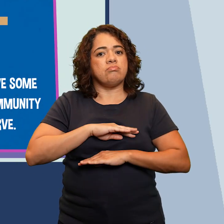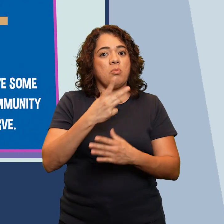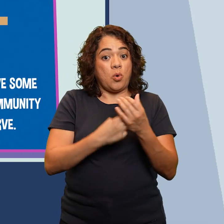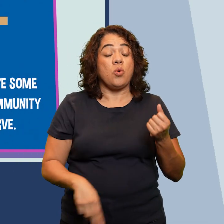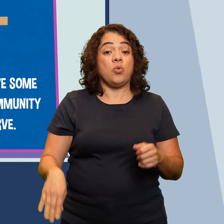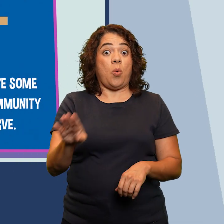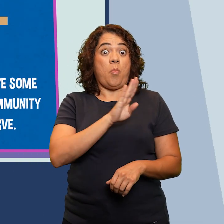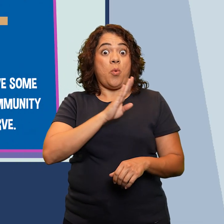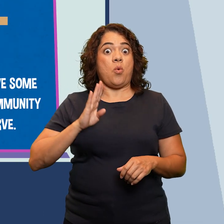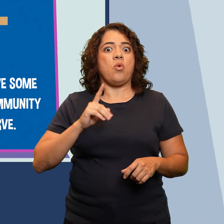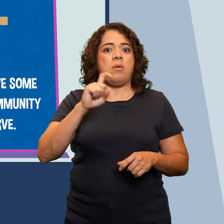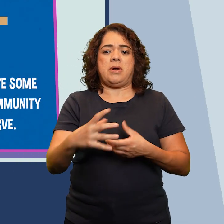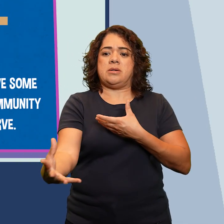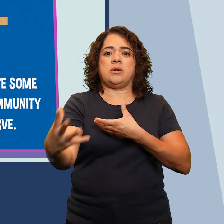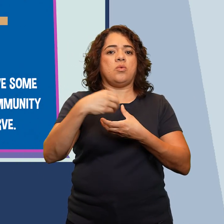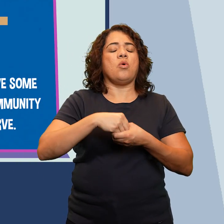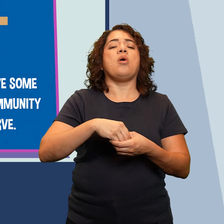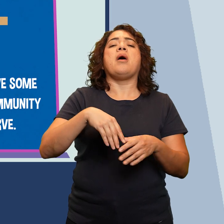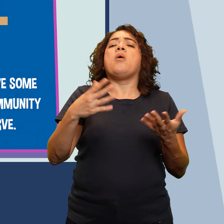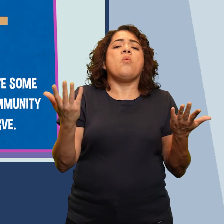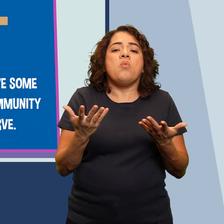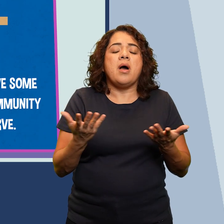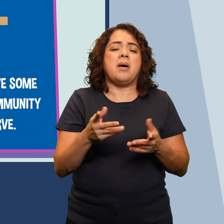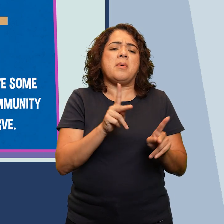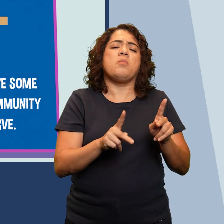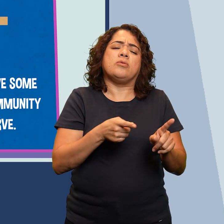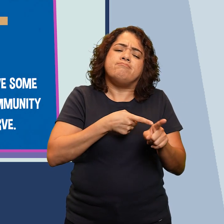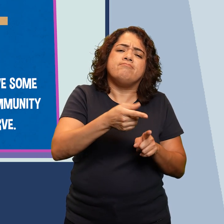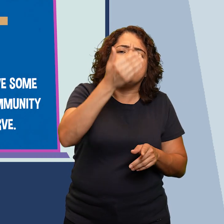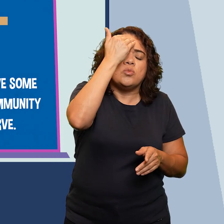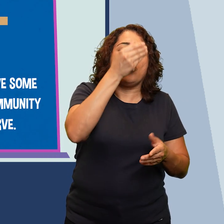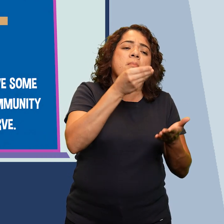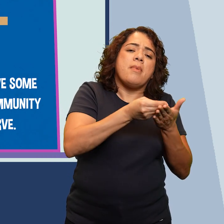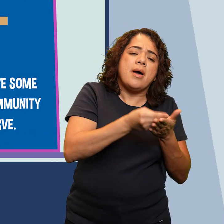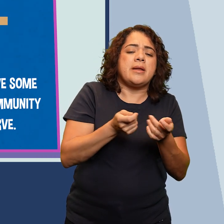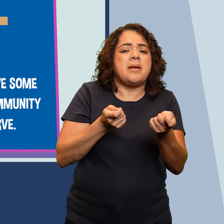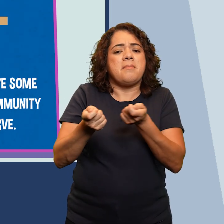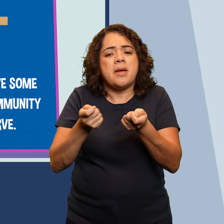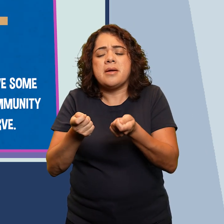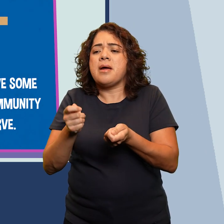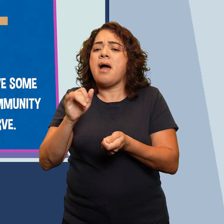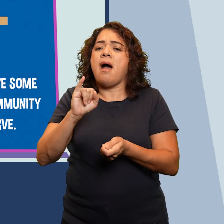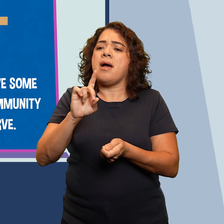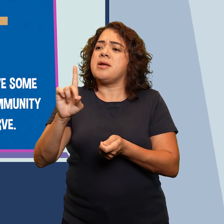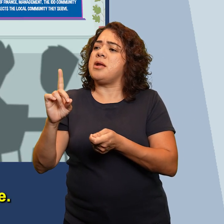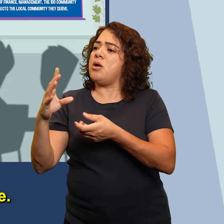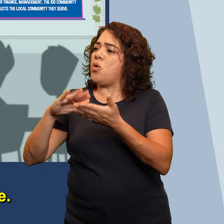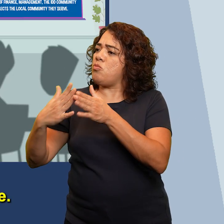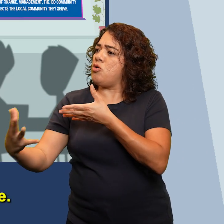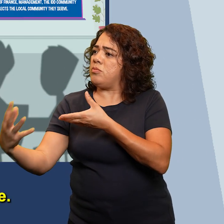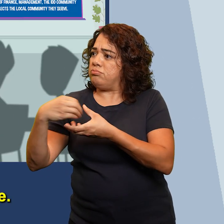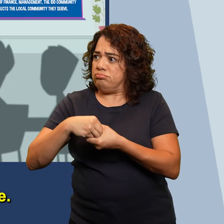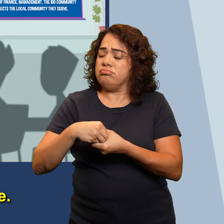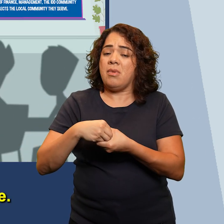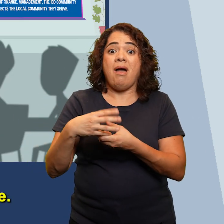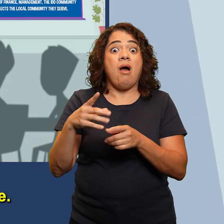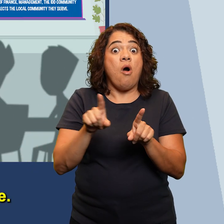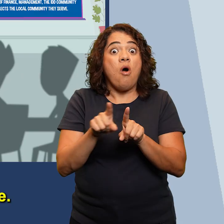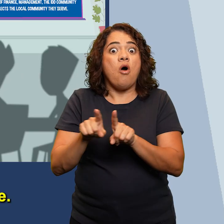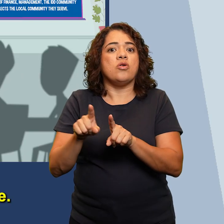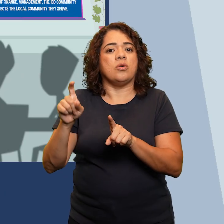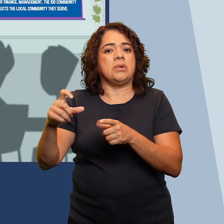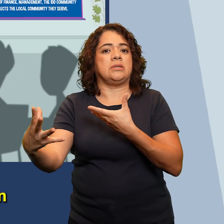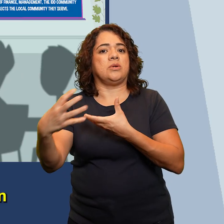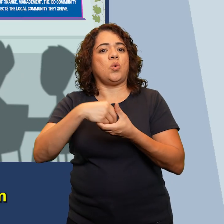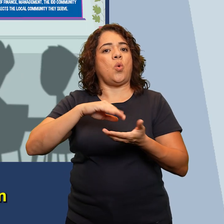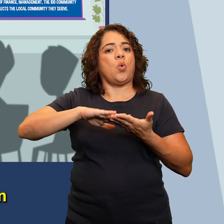law, are comprised of people who have some basic knowledge of finance, management, the IDD community, and also reflects the local community they